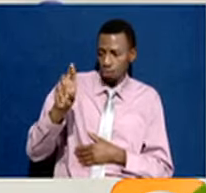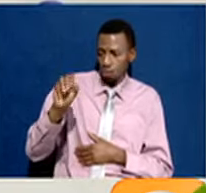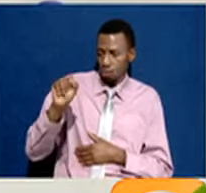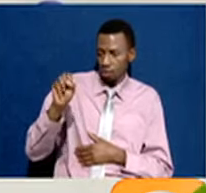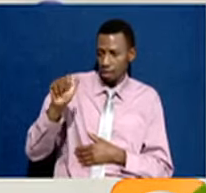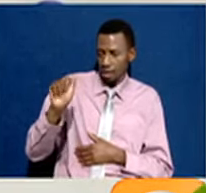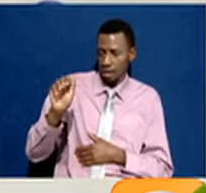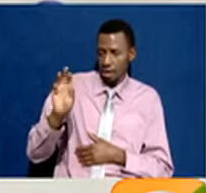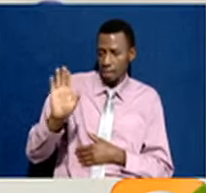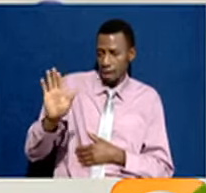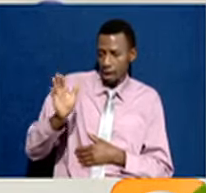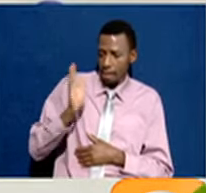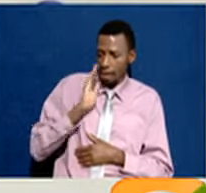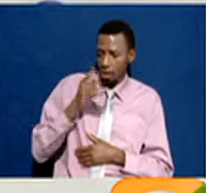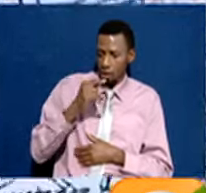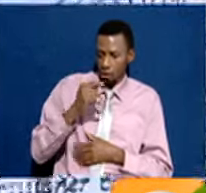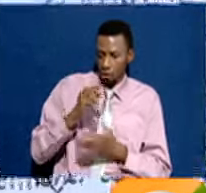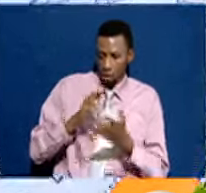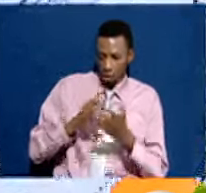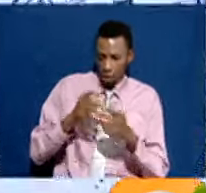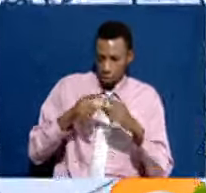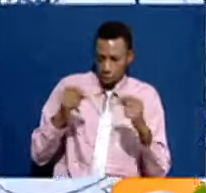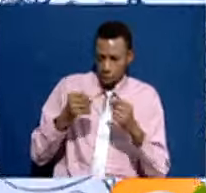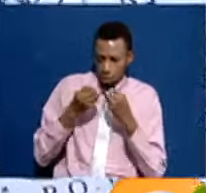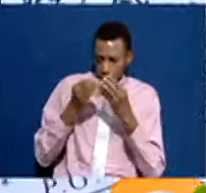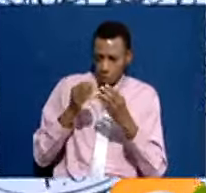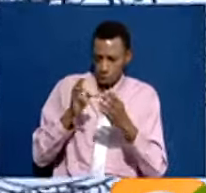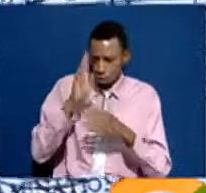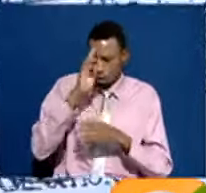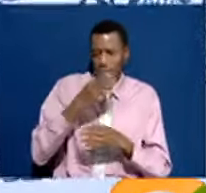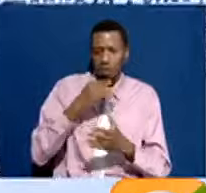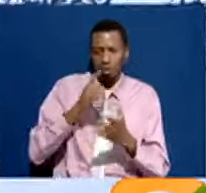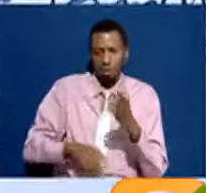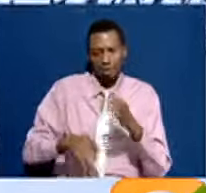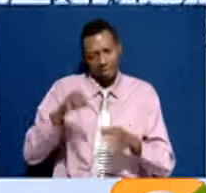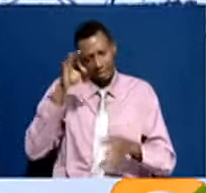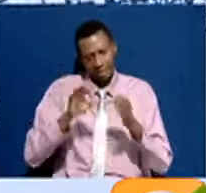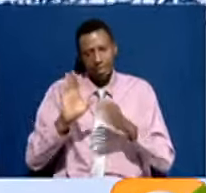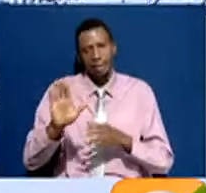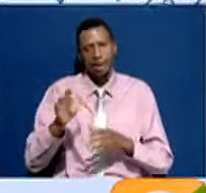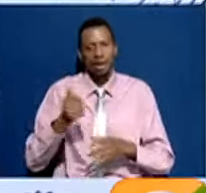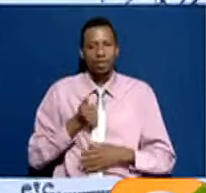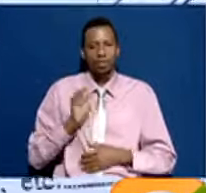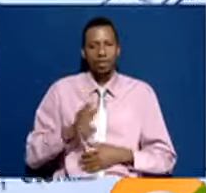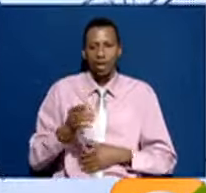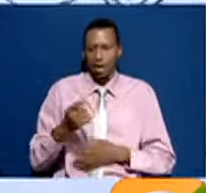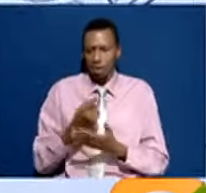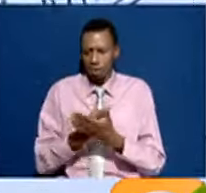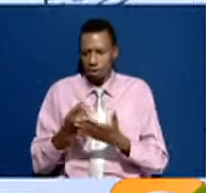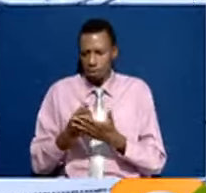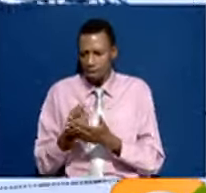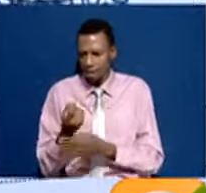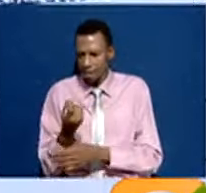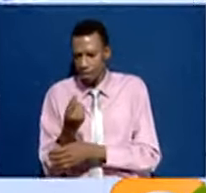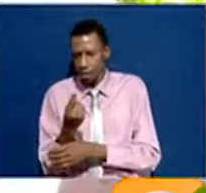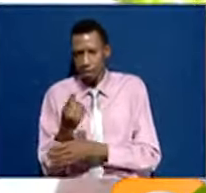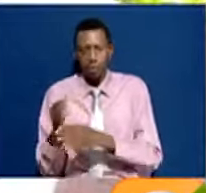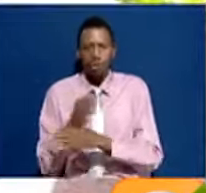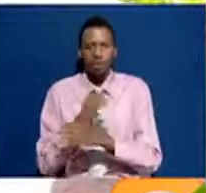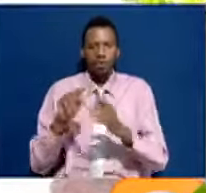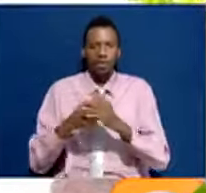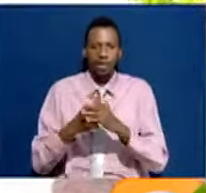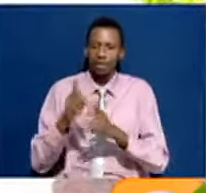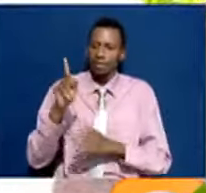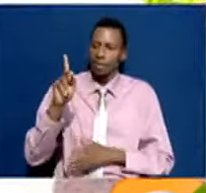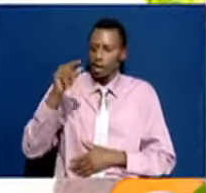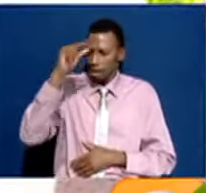statement with the police, has demanded justice for her daughter. With a few weeks to the start of Kenya's certificate for secondary education,